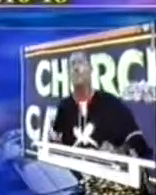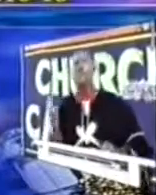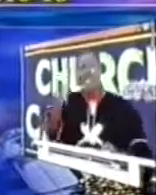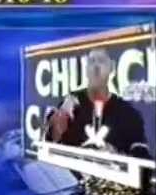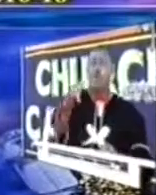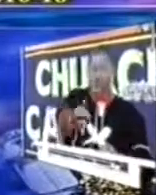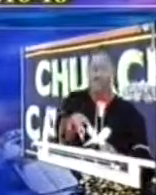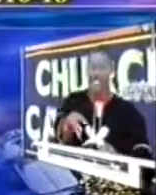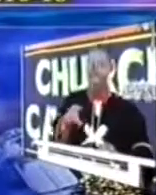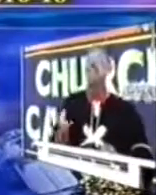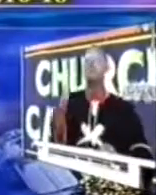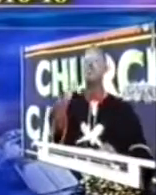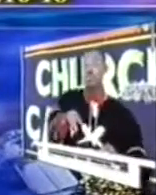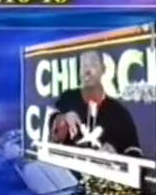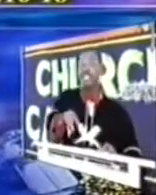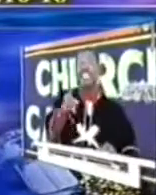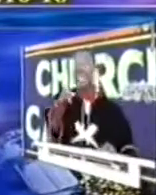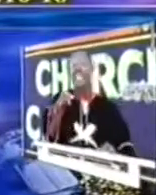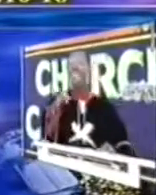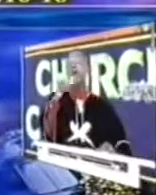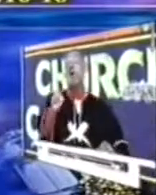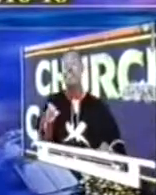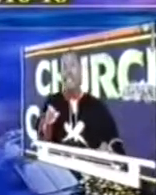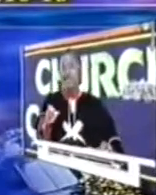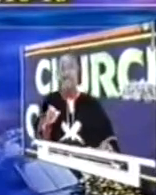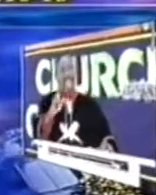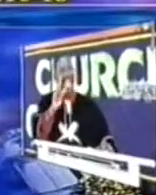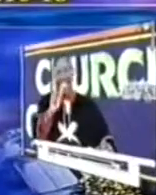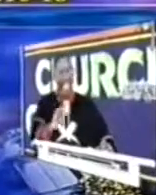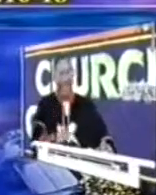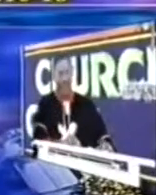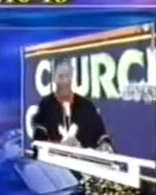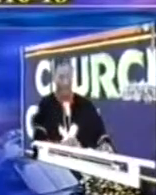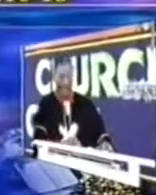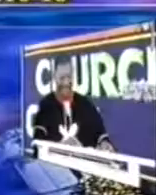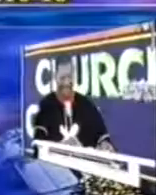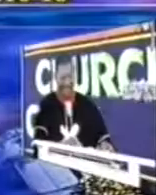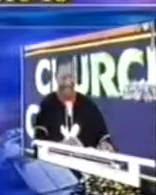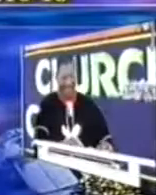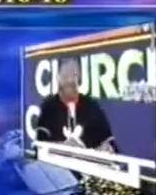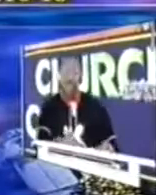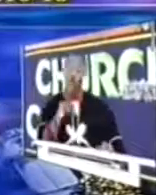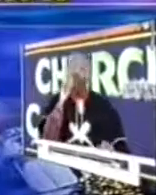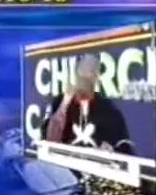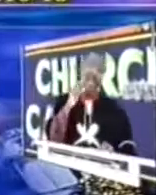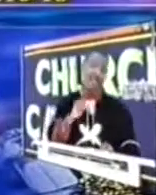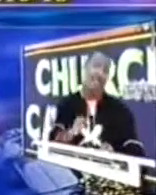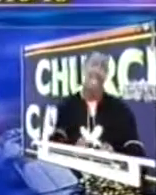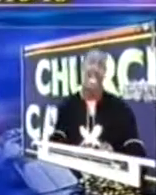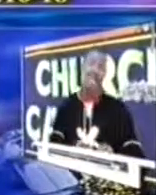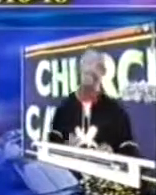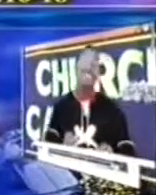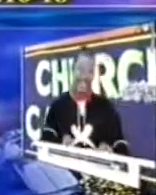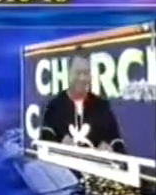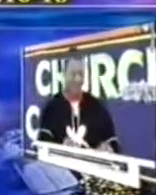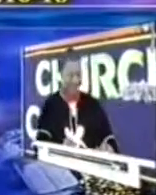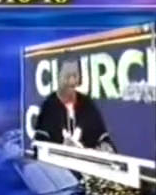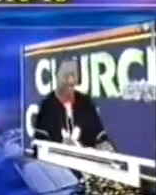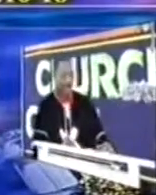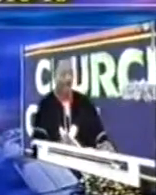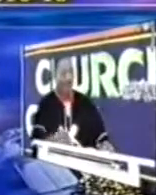foul no crana wano, a man who said near all yellow, and yet no crano. Or carry a do the tear at